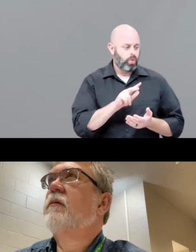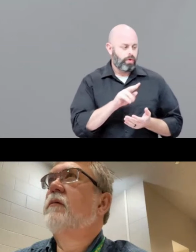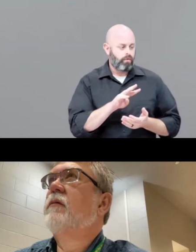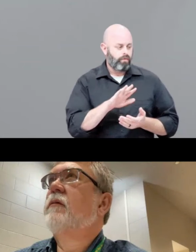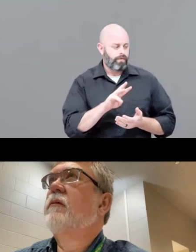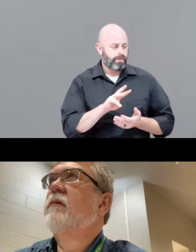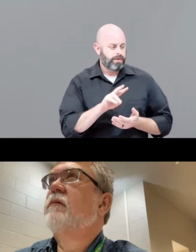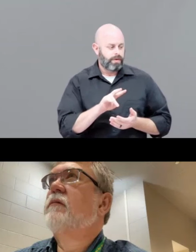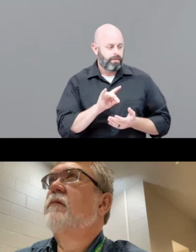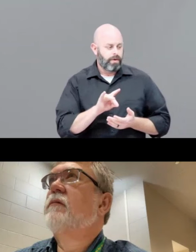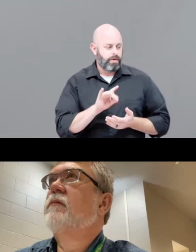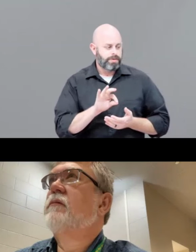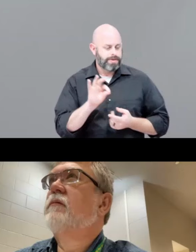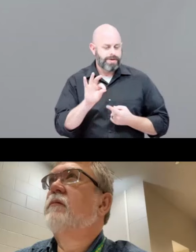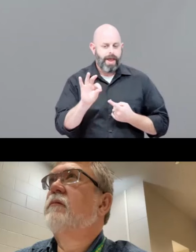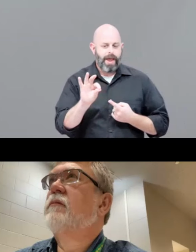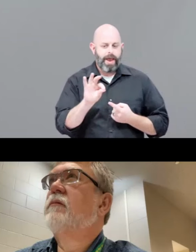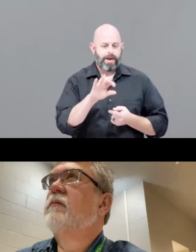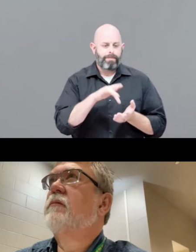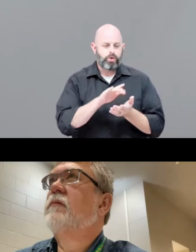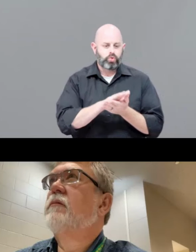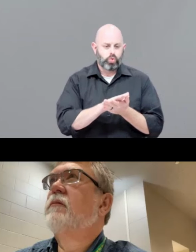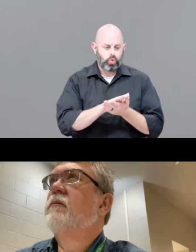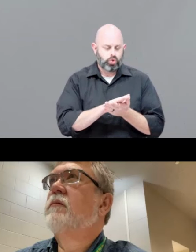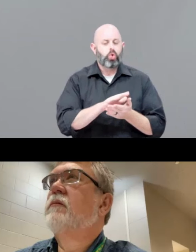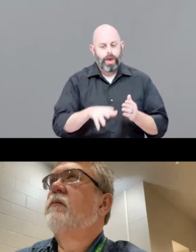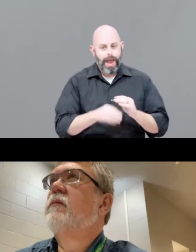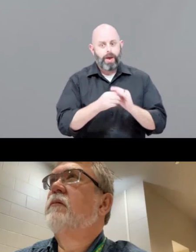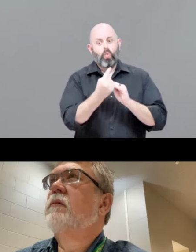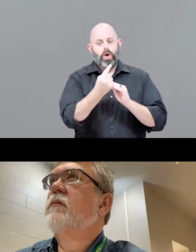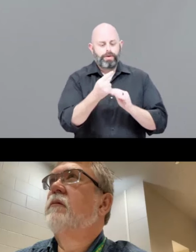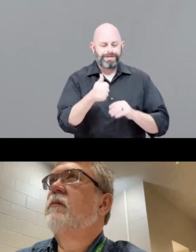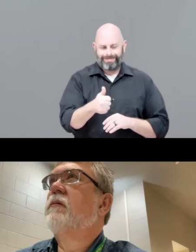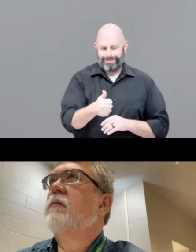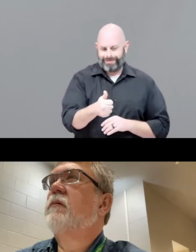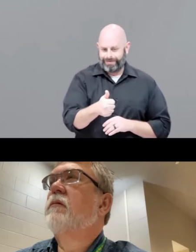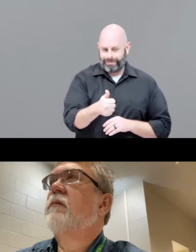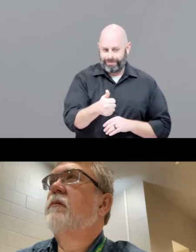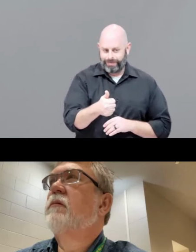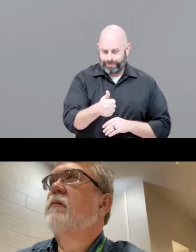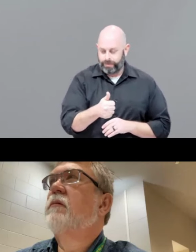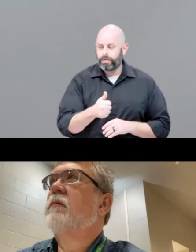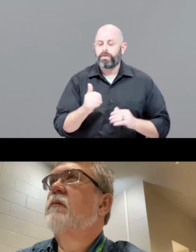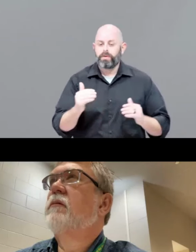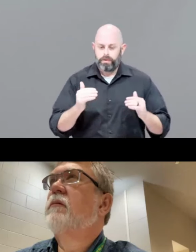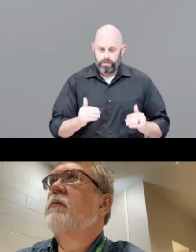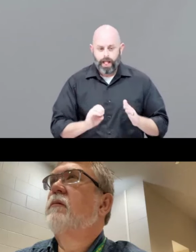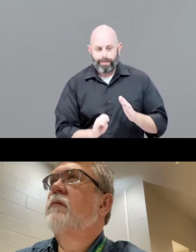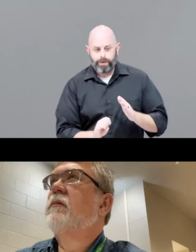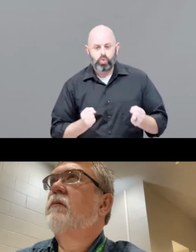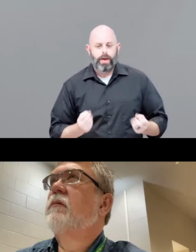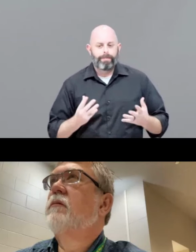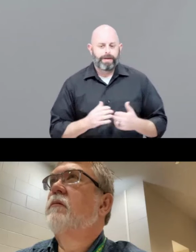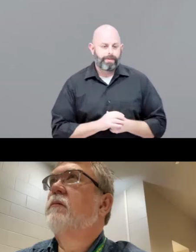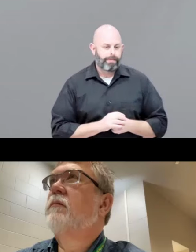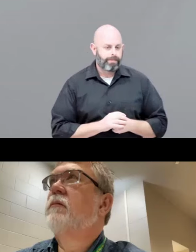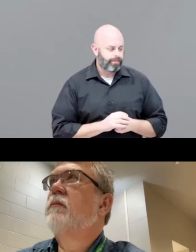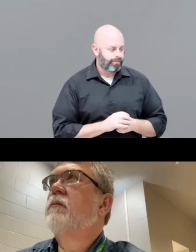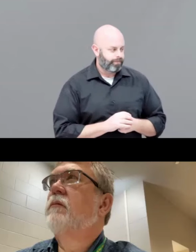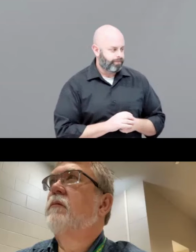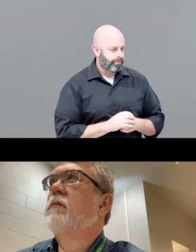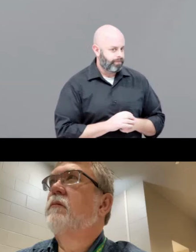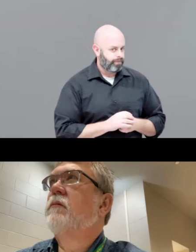6, 9, and so this one will make 10. yes. Okay, so 10 in elementary. Is